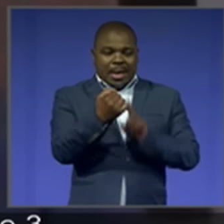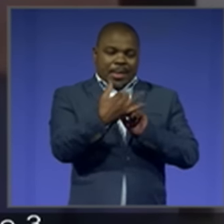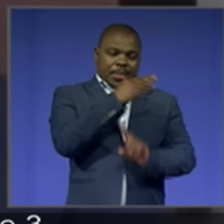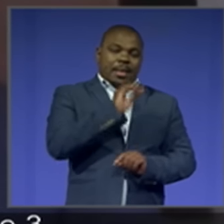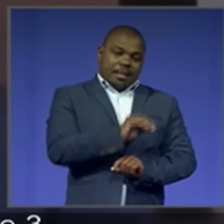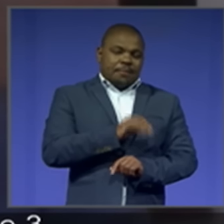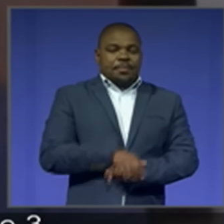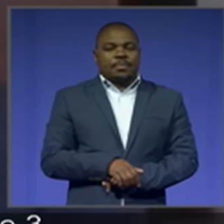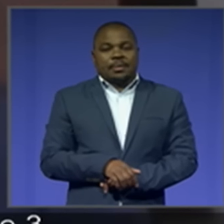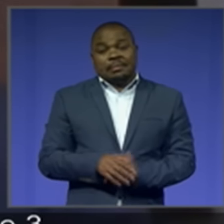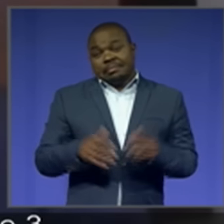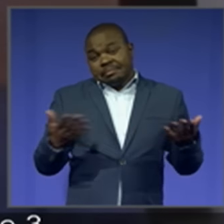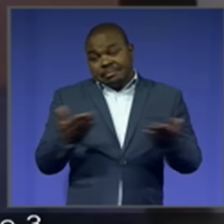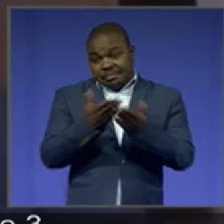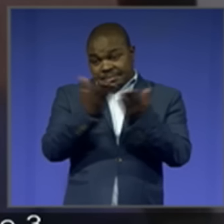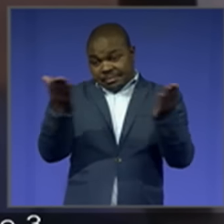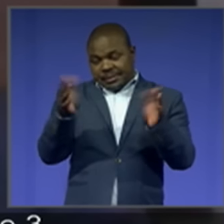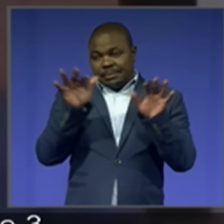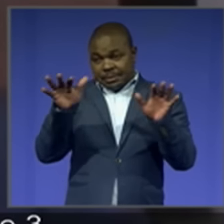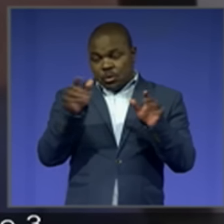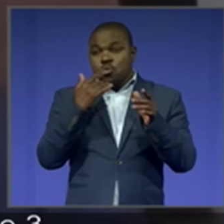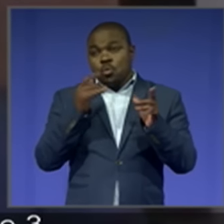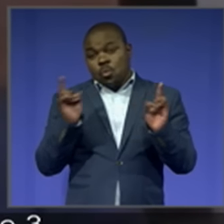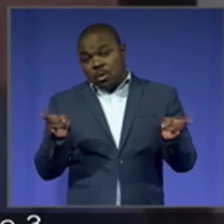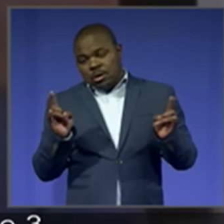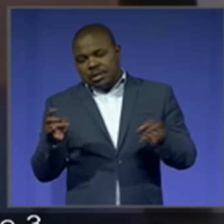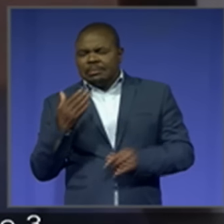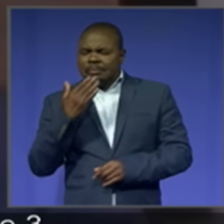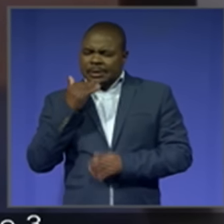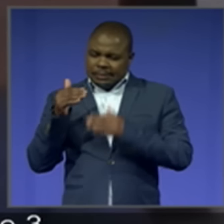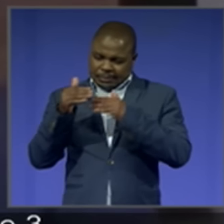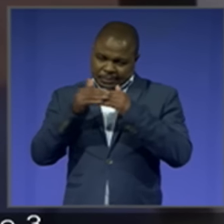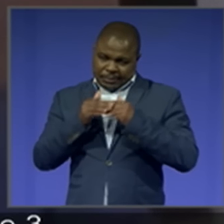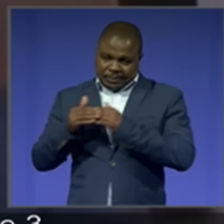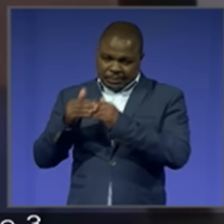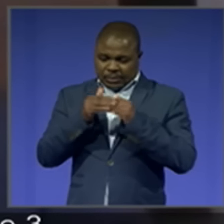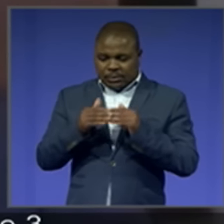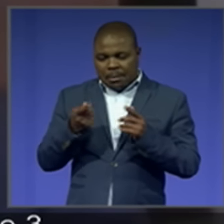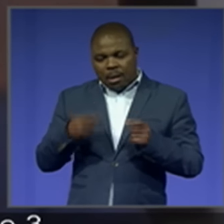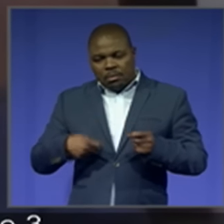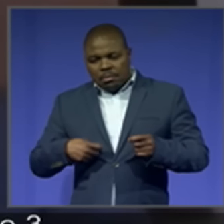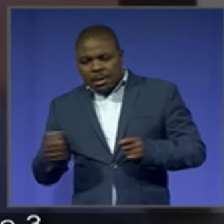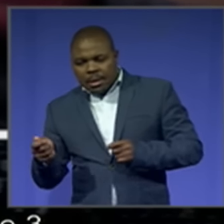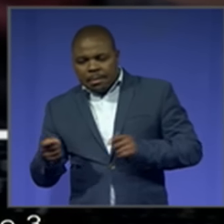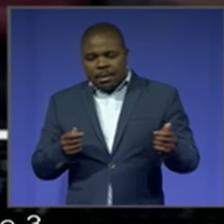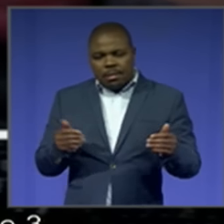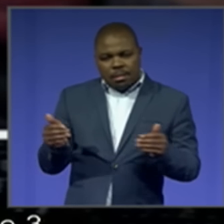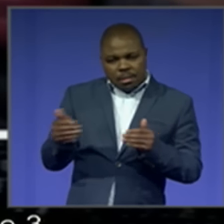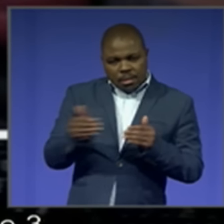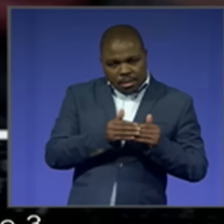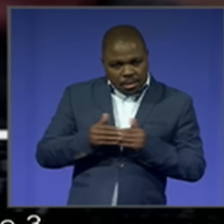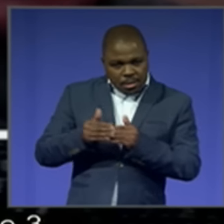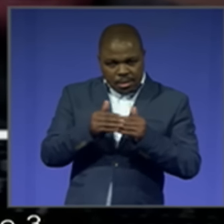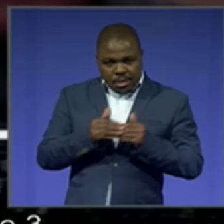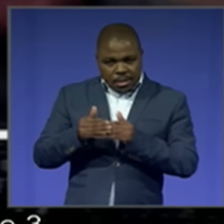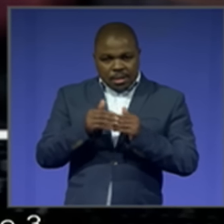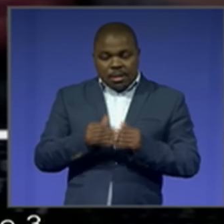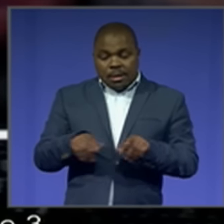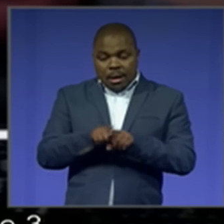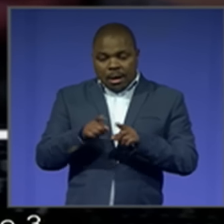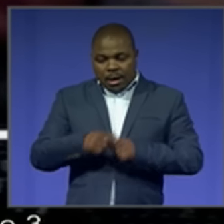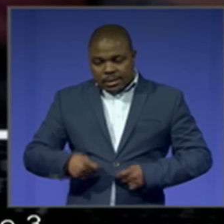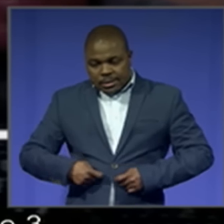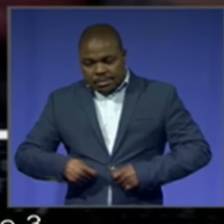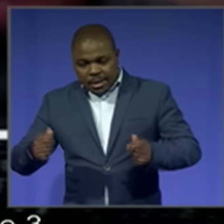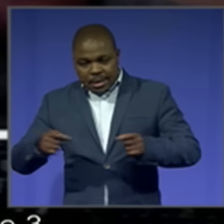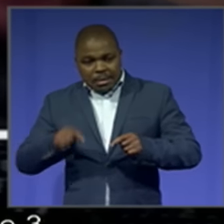Africa. Ka ho ba mamedi ba rona ba tla tshwanela hore ka nnete ba hlokomele tshebediso ya tjhelete le hore ha ditjeo ntse